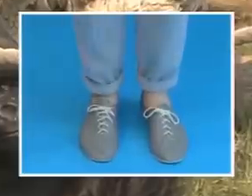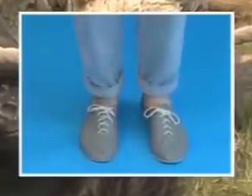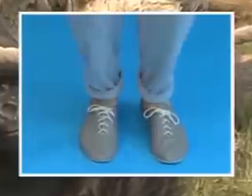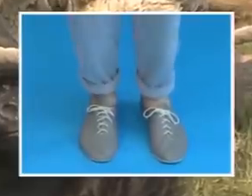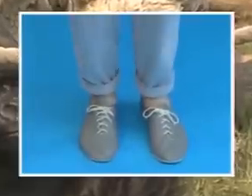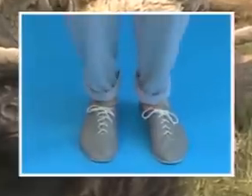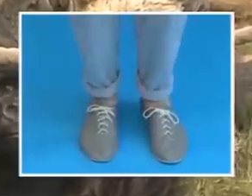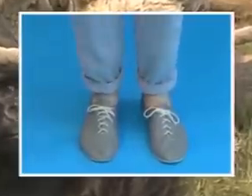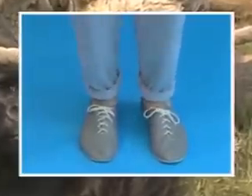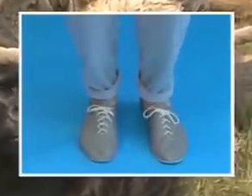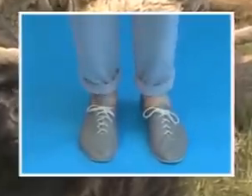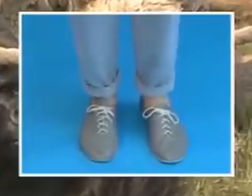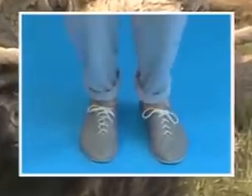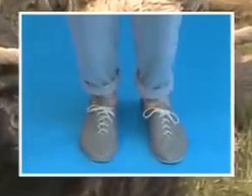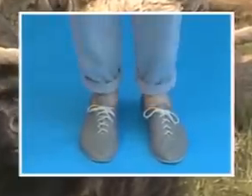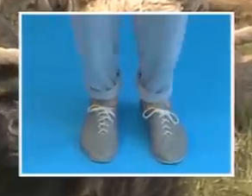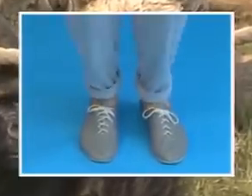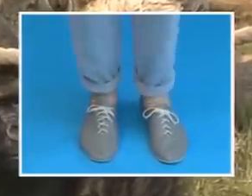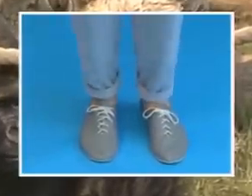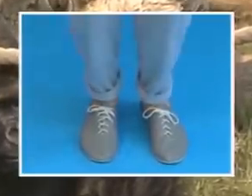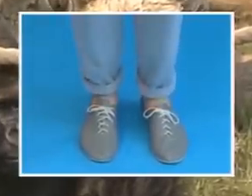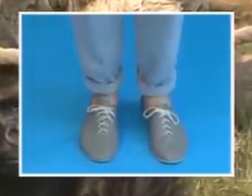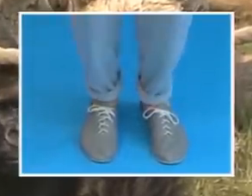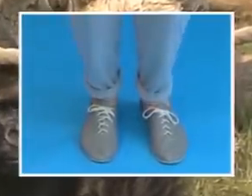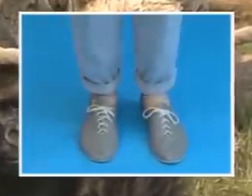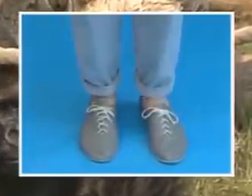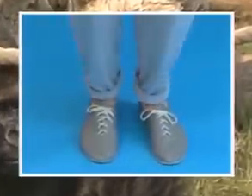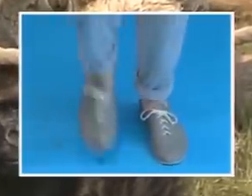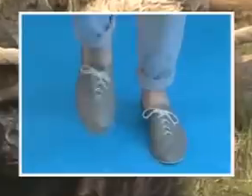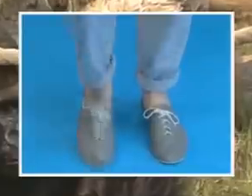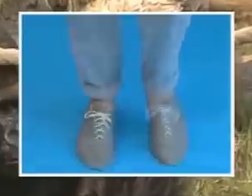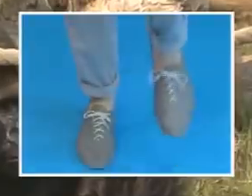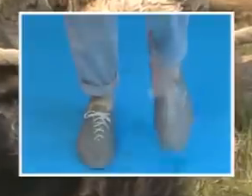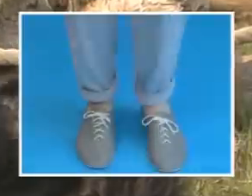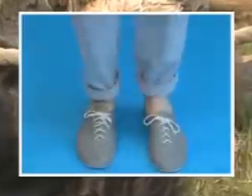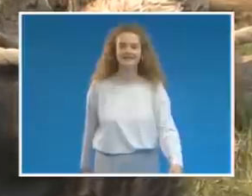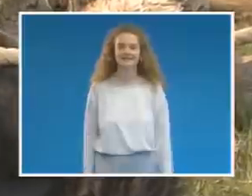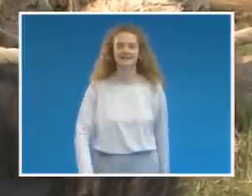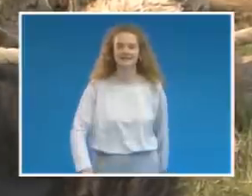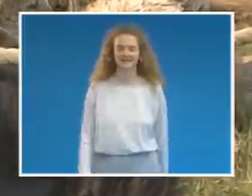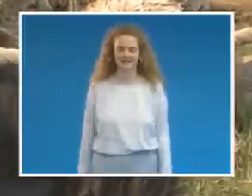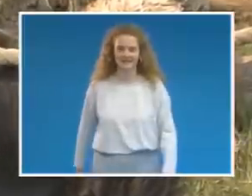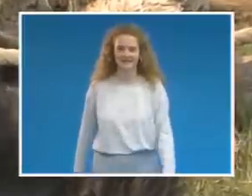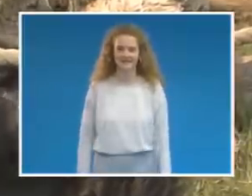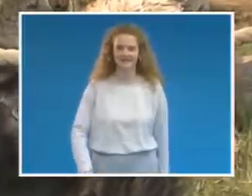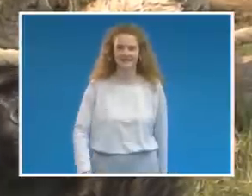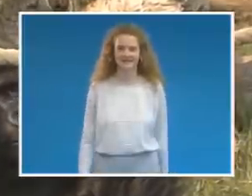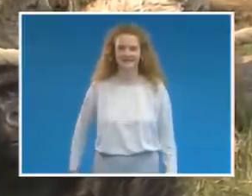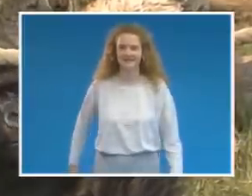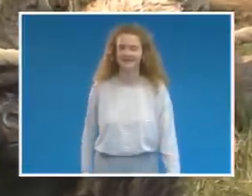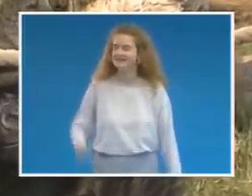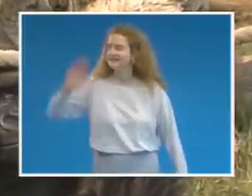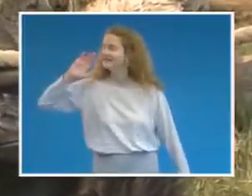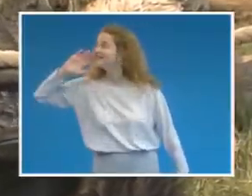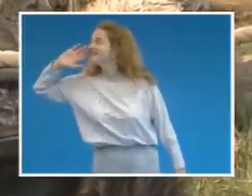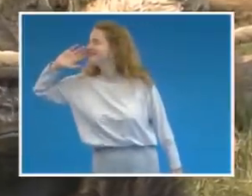you really want to show it. If you're happy and you know it, stamp your feet. If you're happy and you